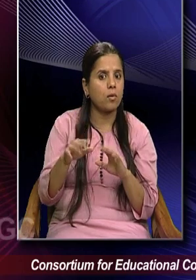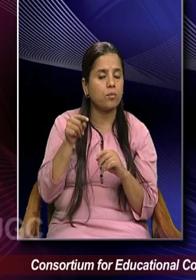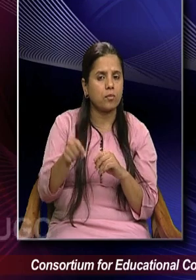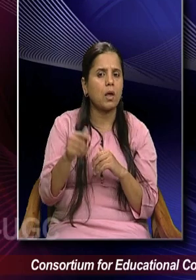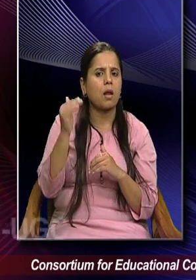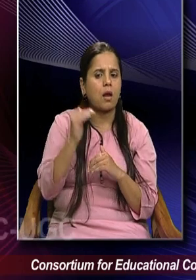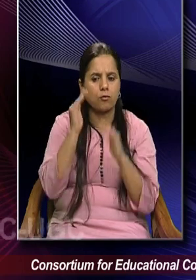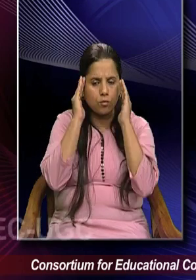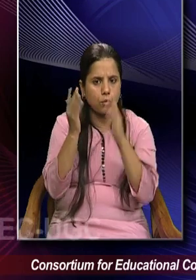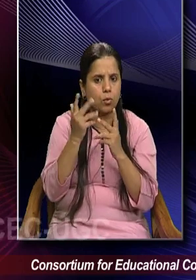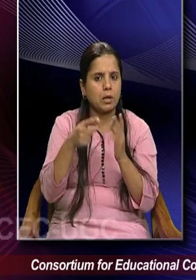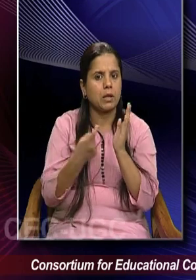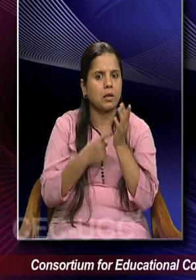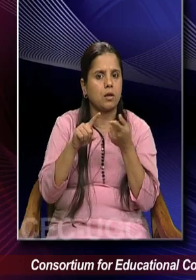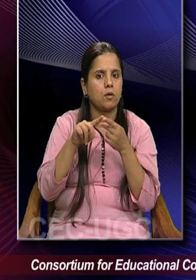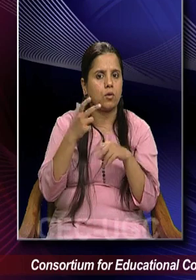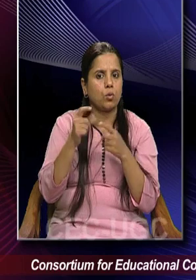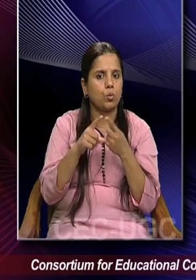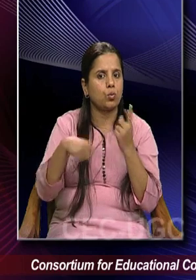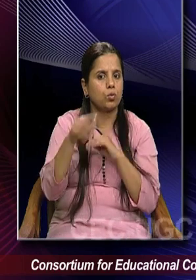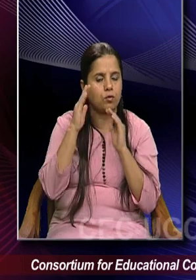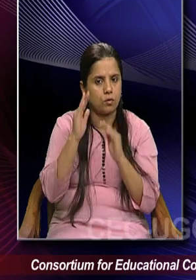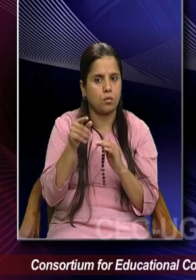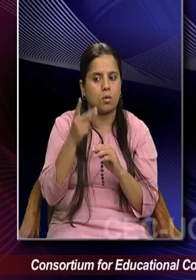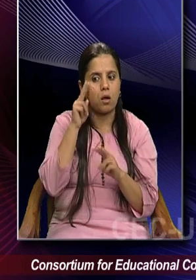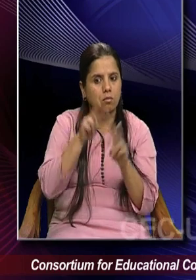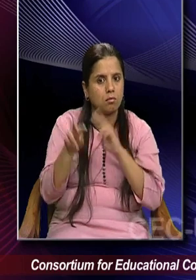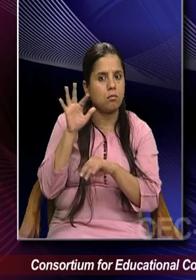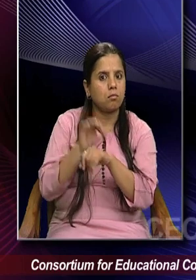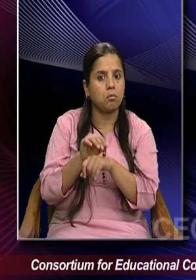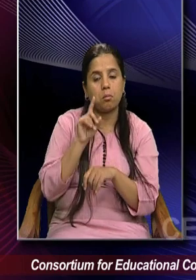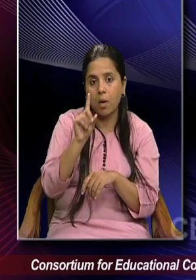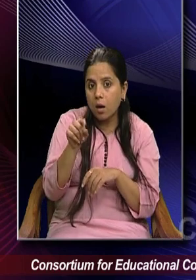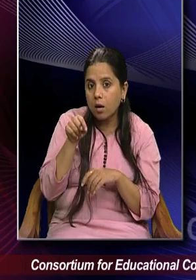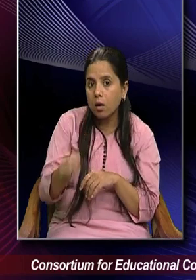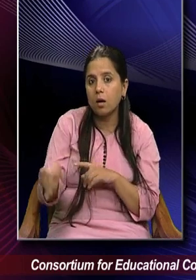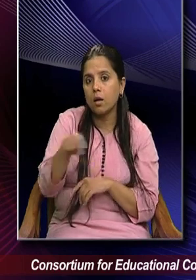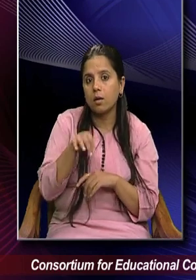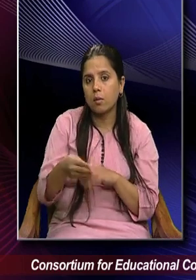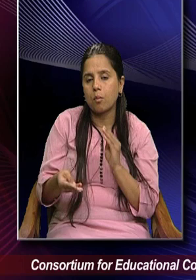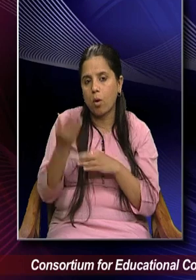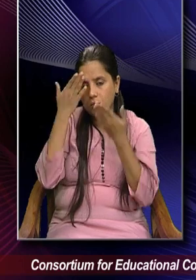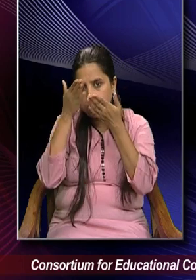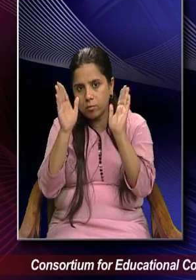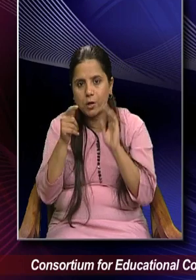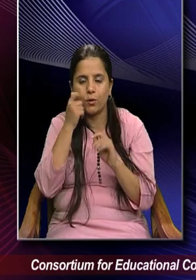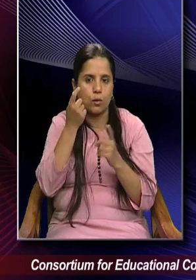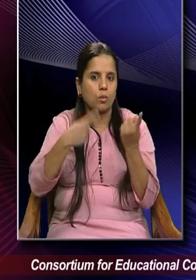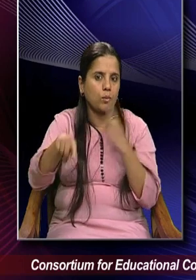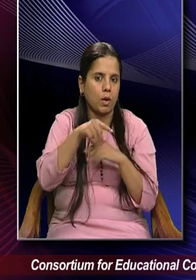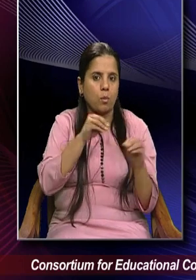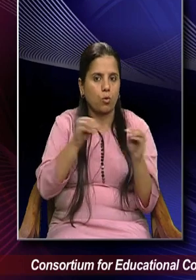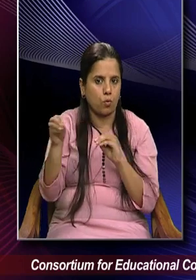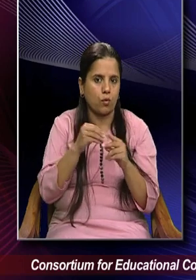less focused on refugee status determination, but cover the broader spectrum of human